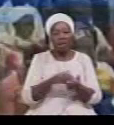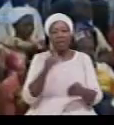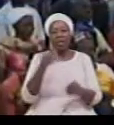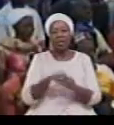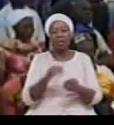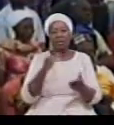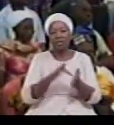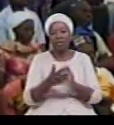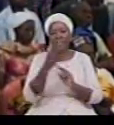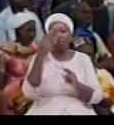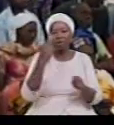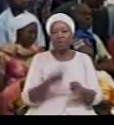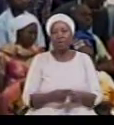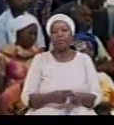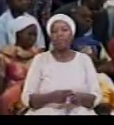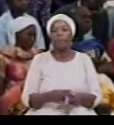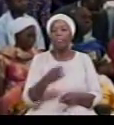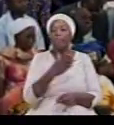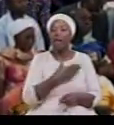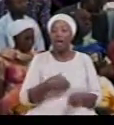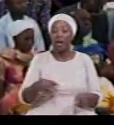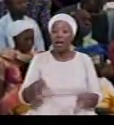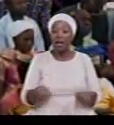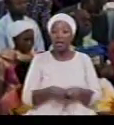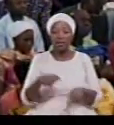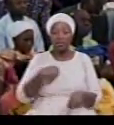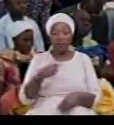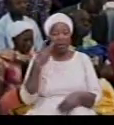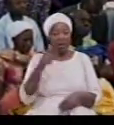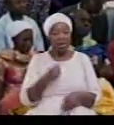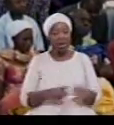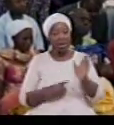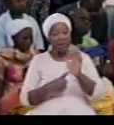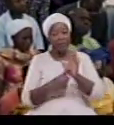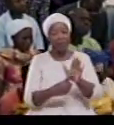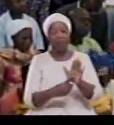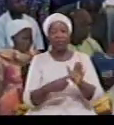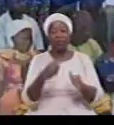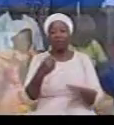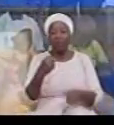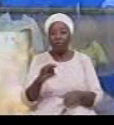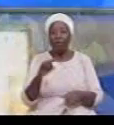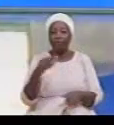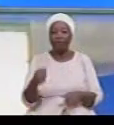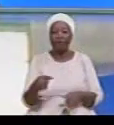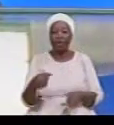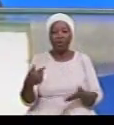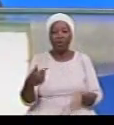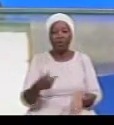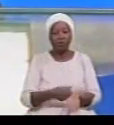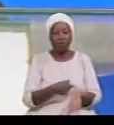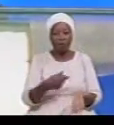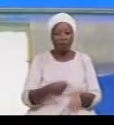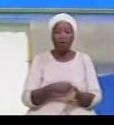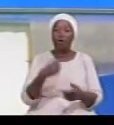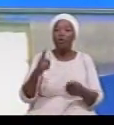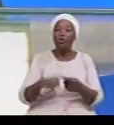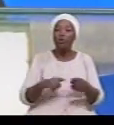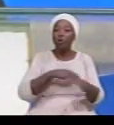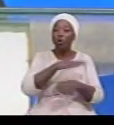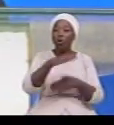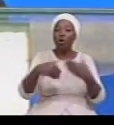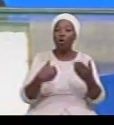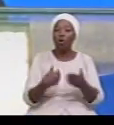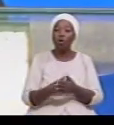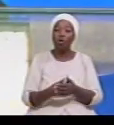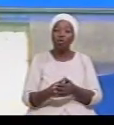name. As we look at the revelation of the gospel to Paul the apostle,